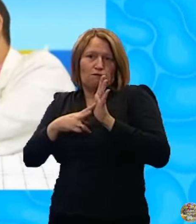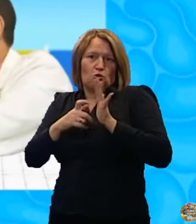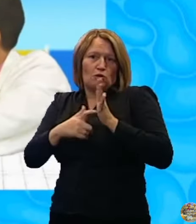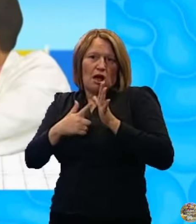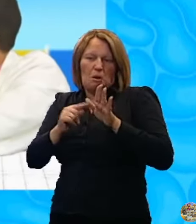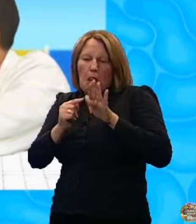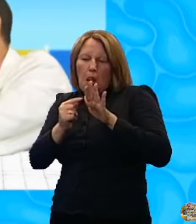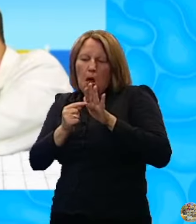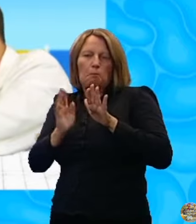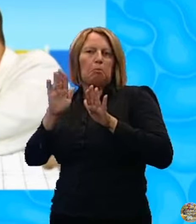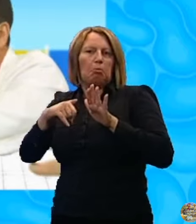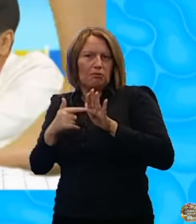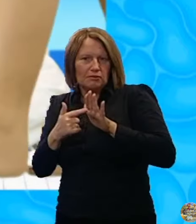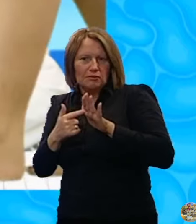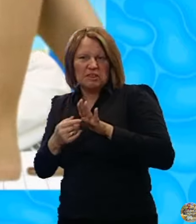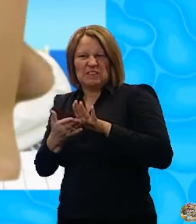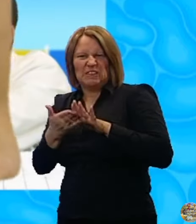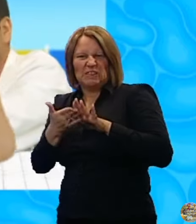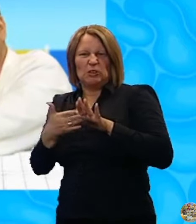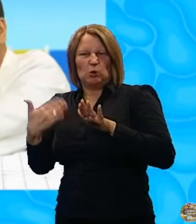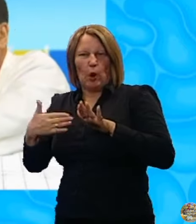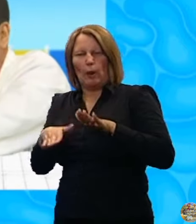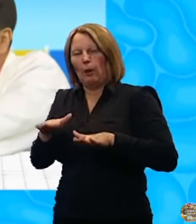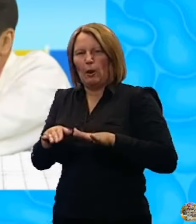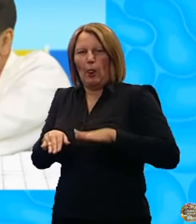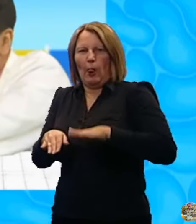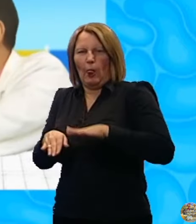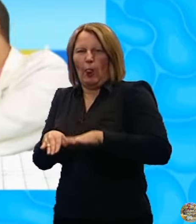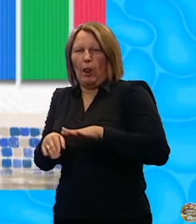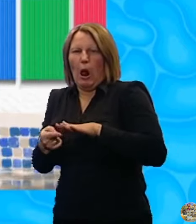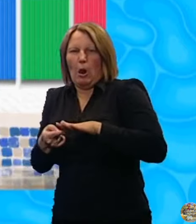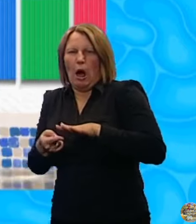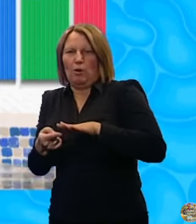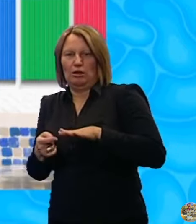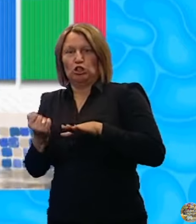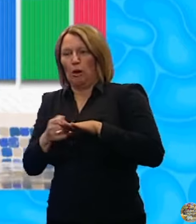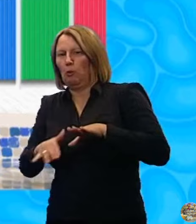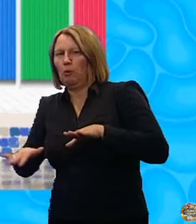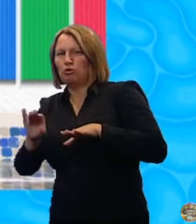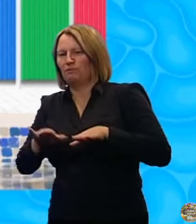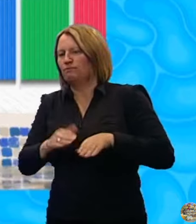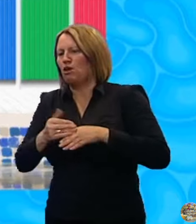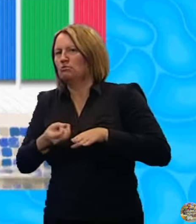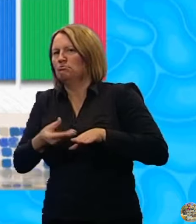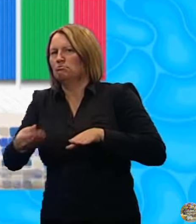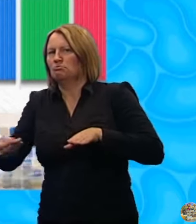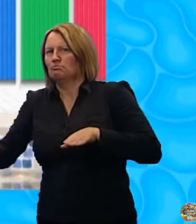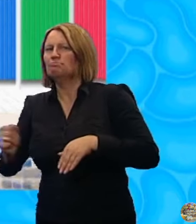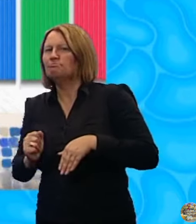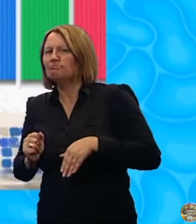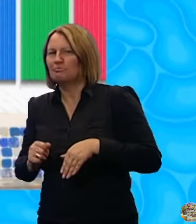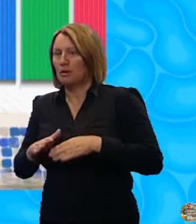a veruca just a little lump. Ouch. A rough and ouch skin makes a tiny ouchy bump. To stop that germ from getting to your friends.